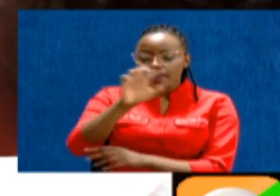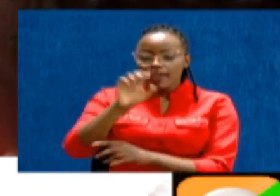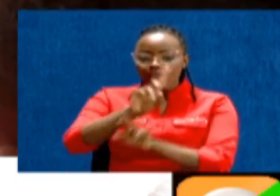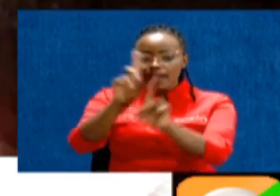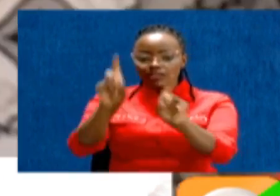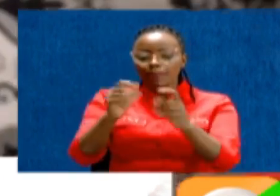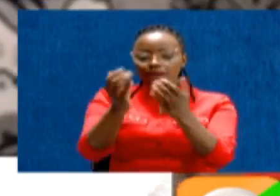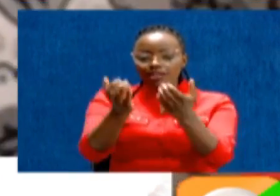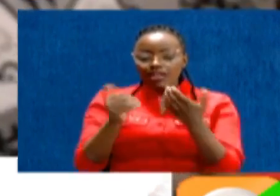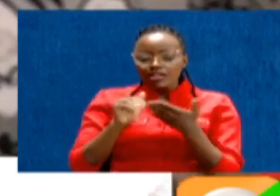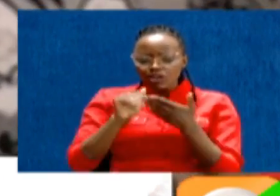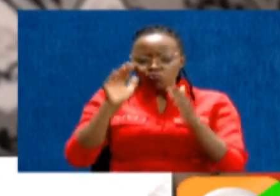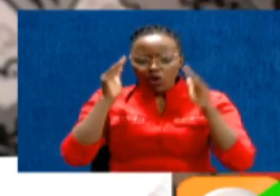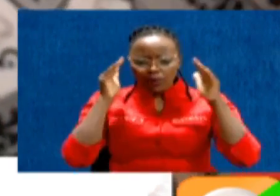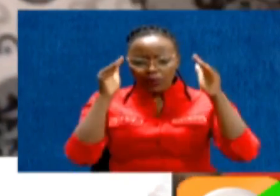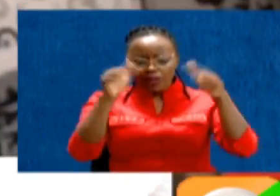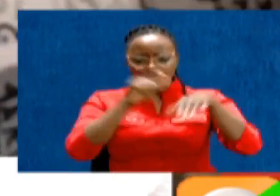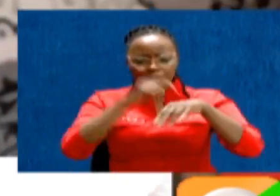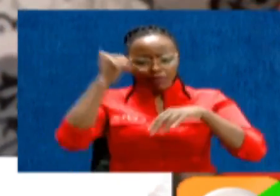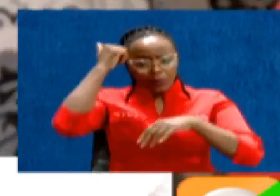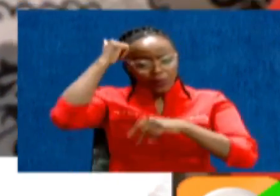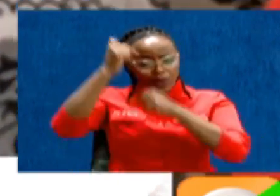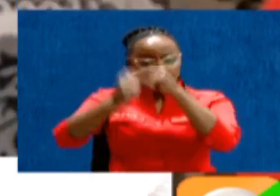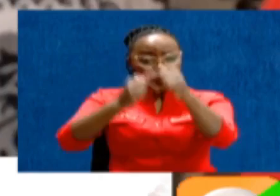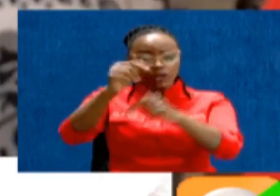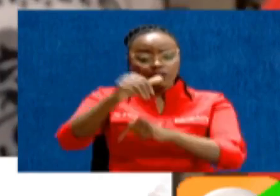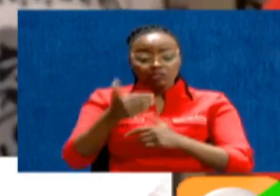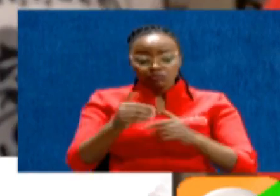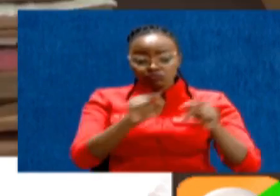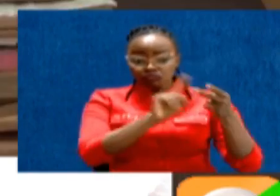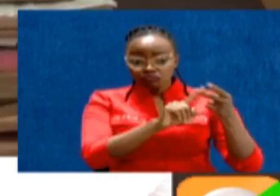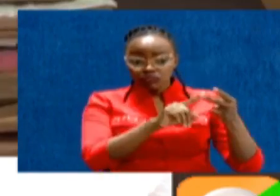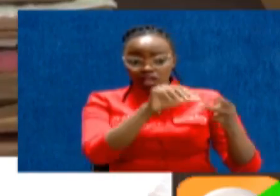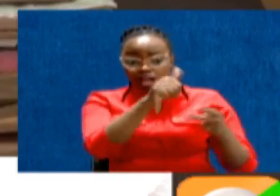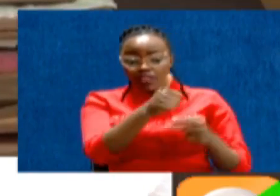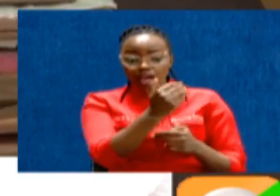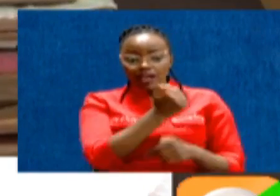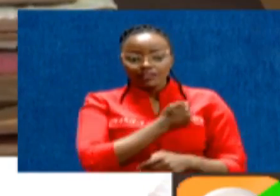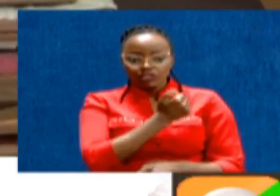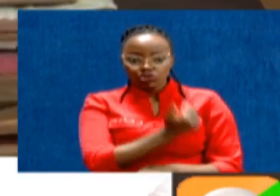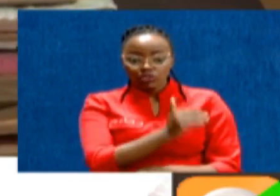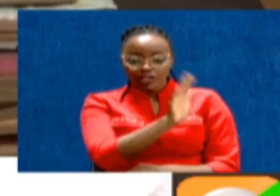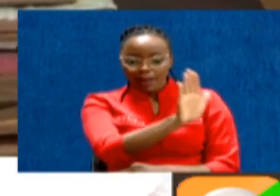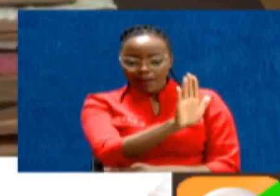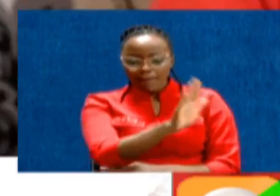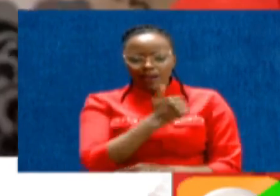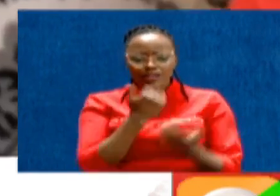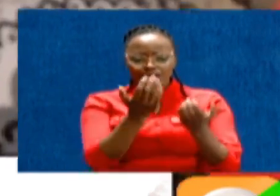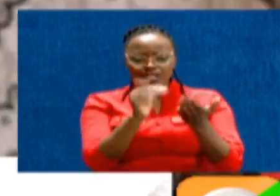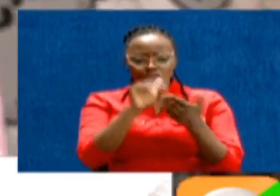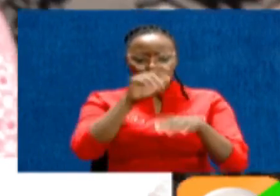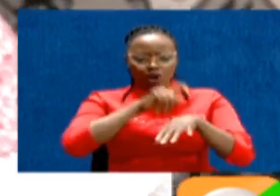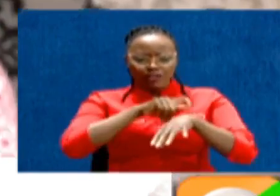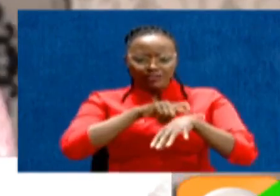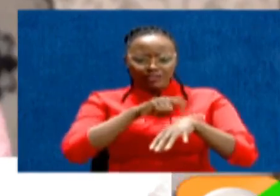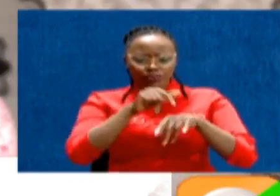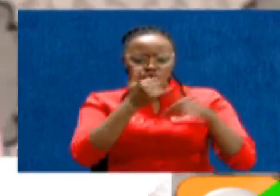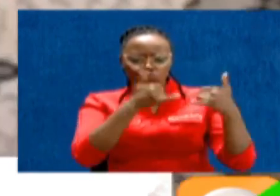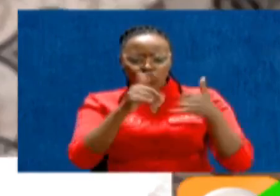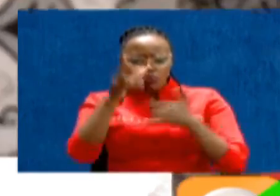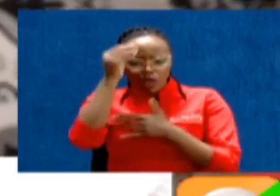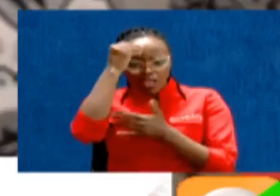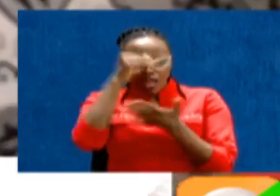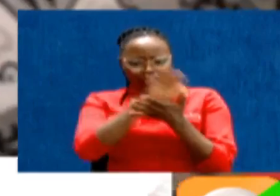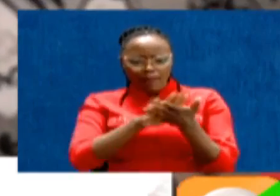extra attention while studying. On the other hand, her grade two daughter, Charlene, requires more time to grasp the basics. Mostly,